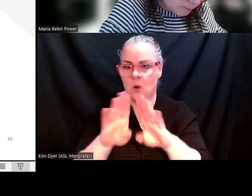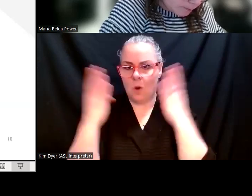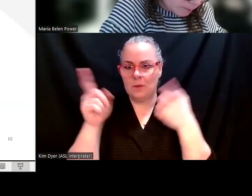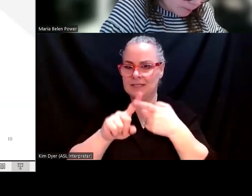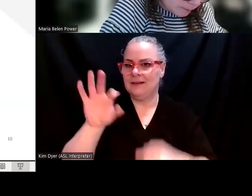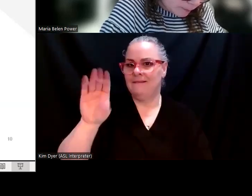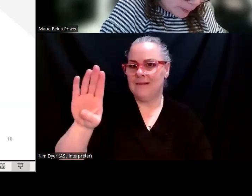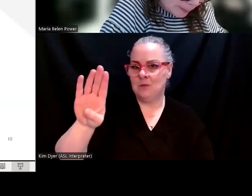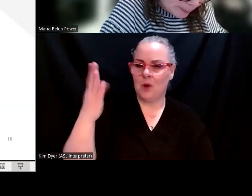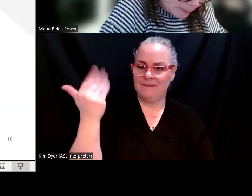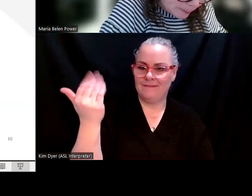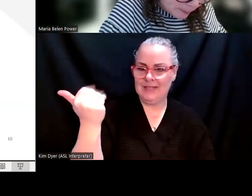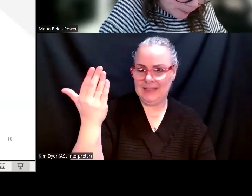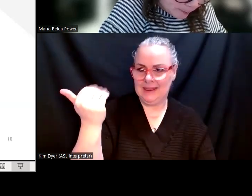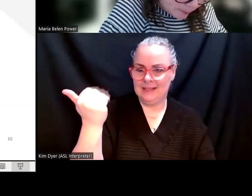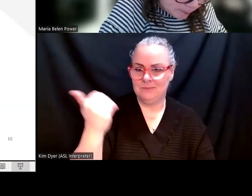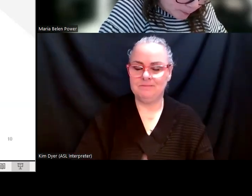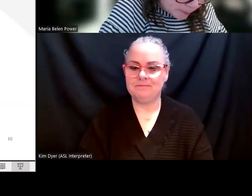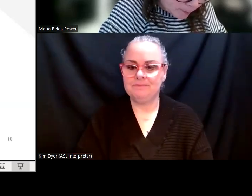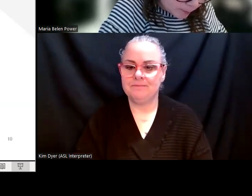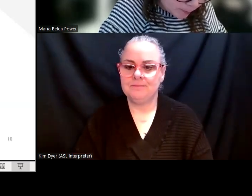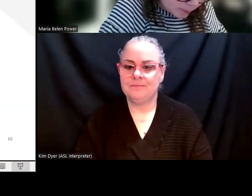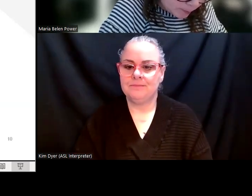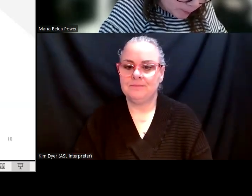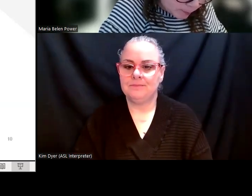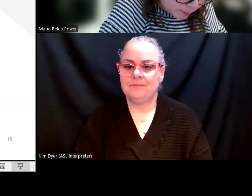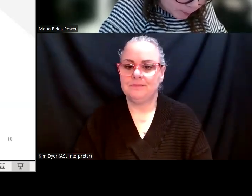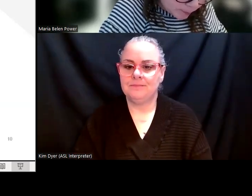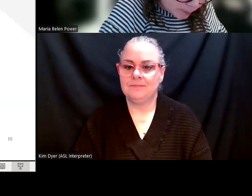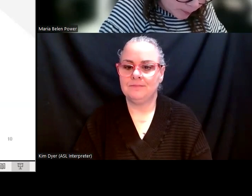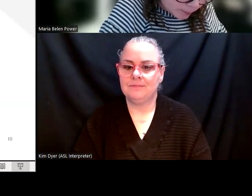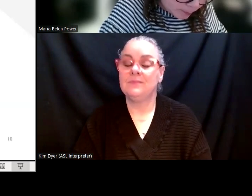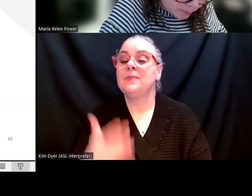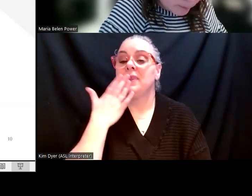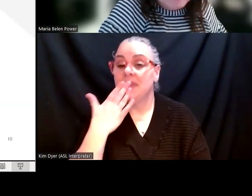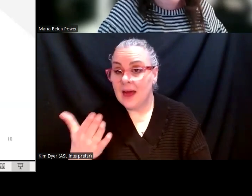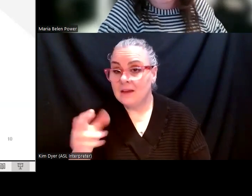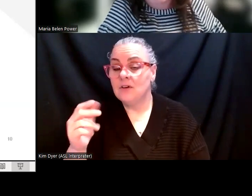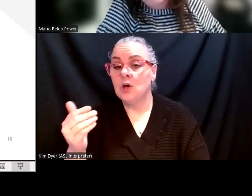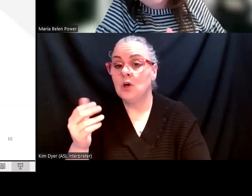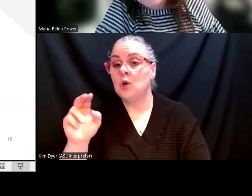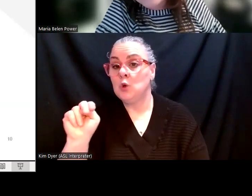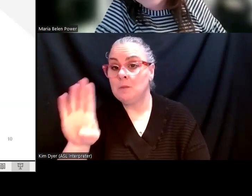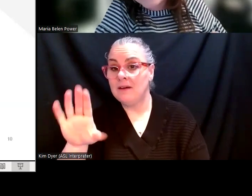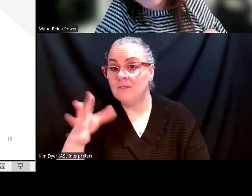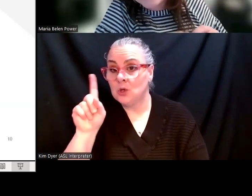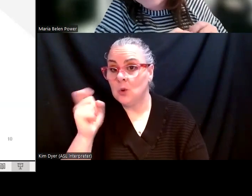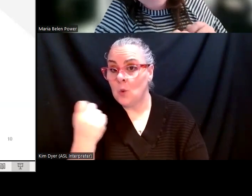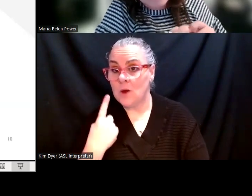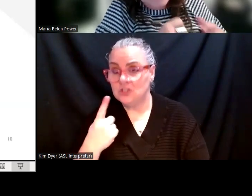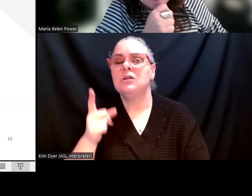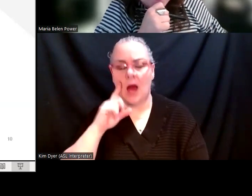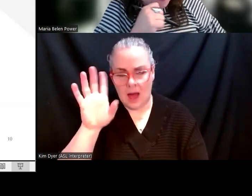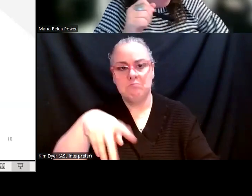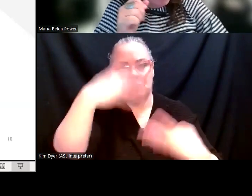February 15th. And then I did just, thanks for the New Bedford question. It surprised me. So I did just pull up